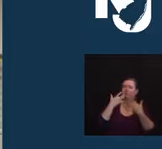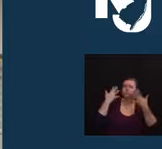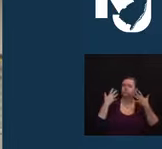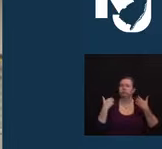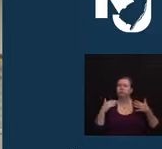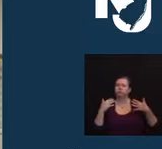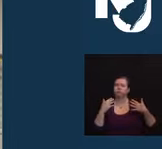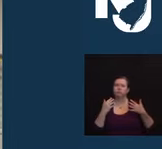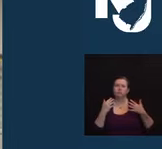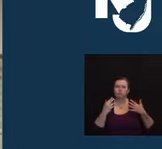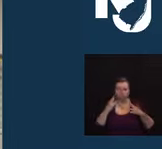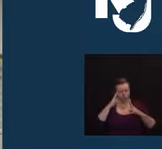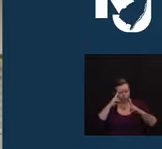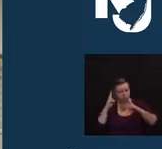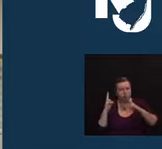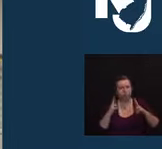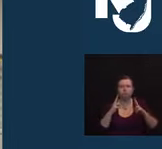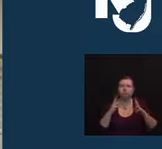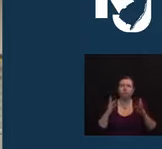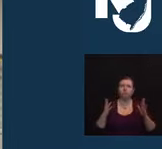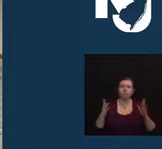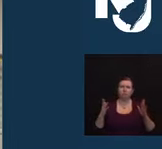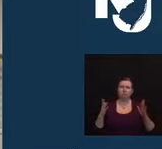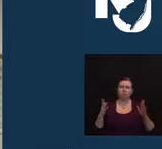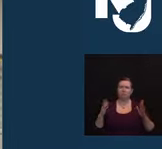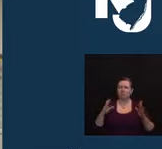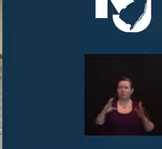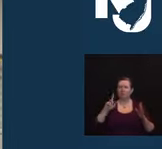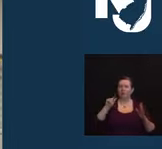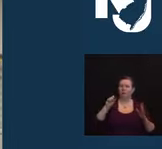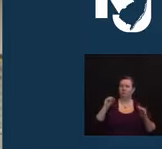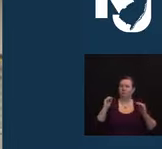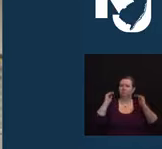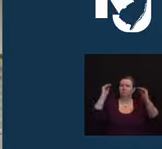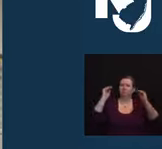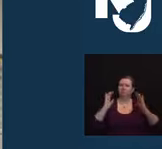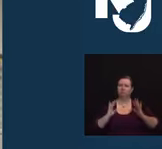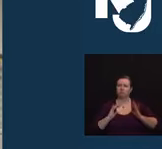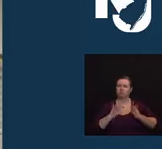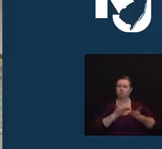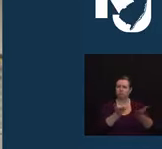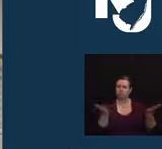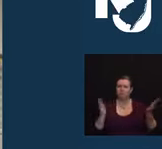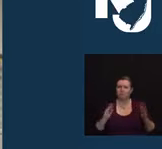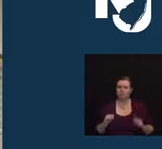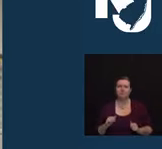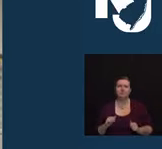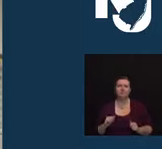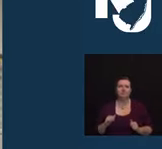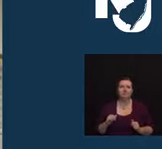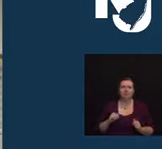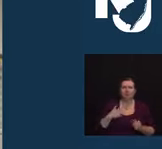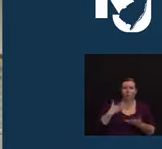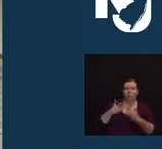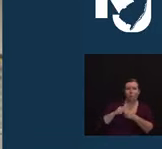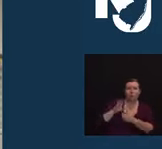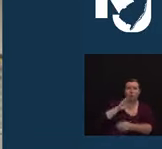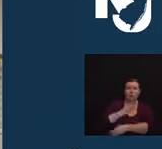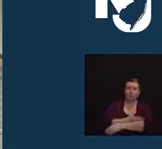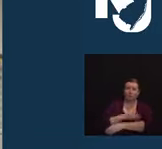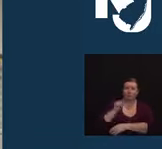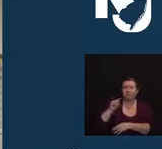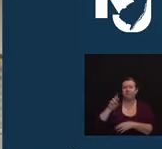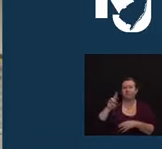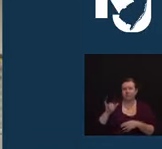her children and grandchildren, of which she had many. I spoke with her daughter, Terry, who's up from Florida today, her granddaughter, Marissa,